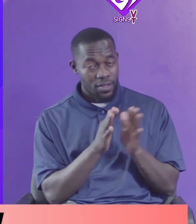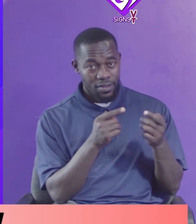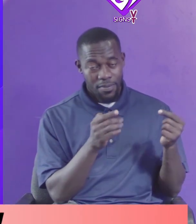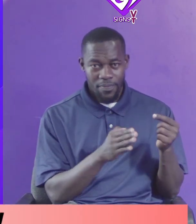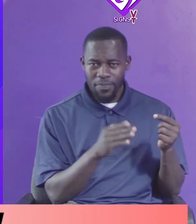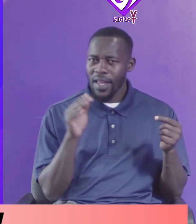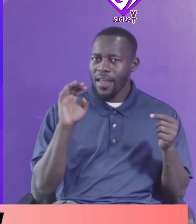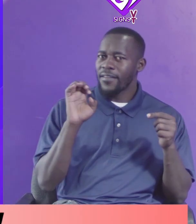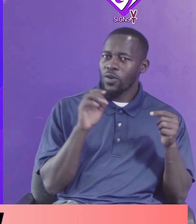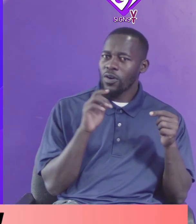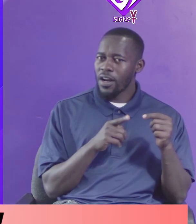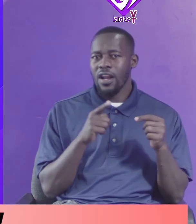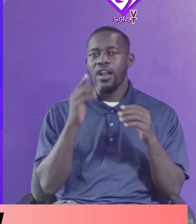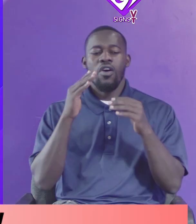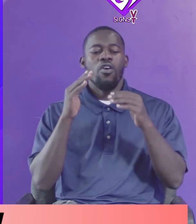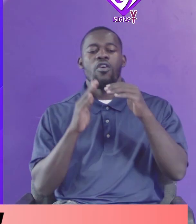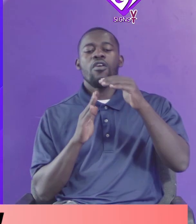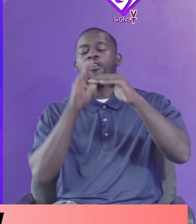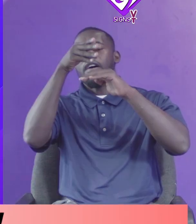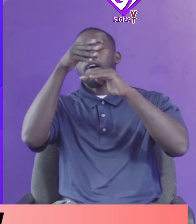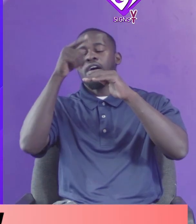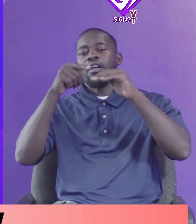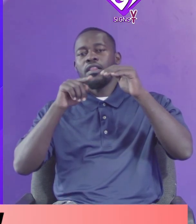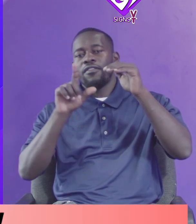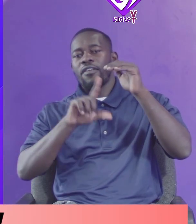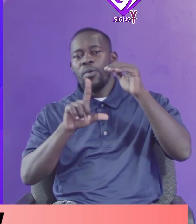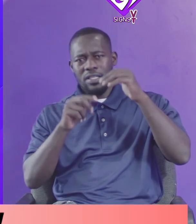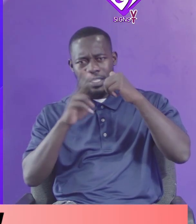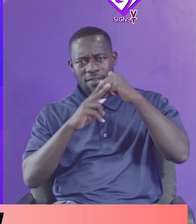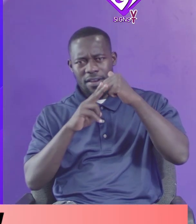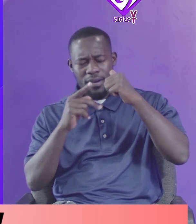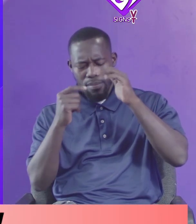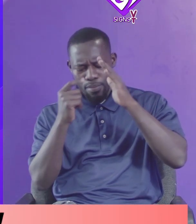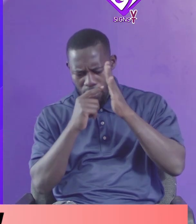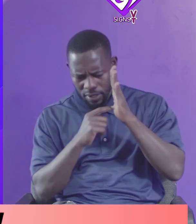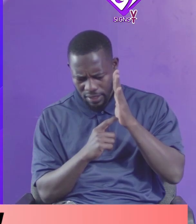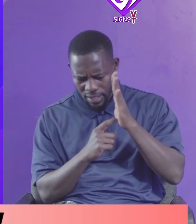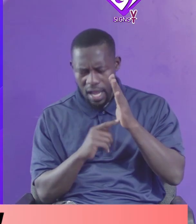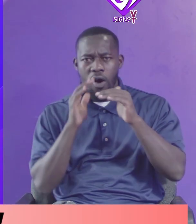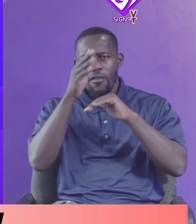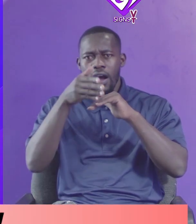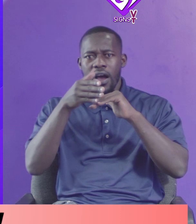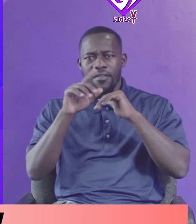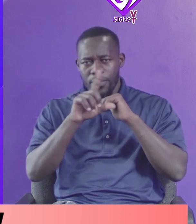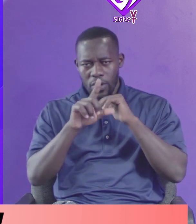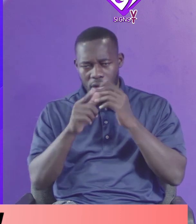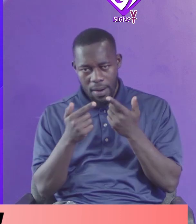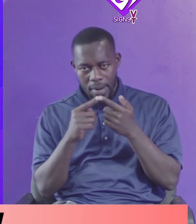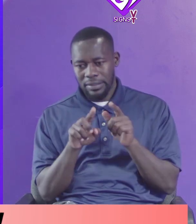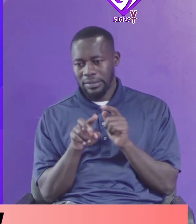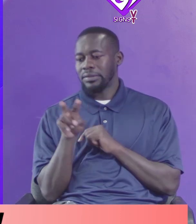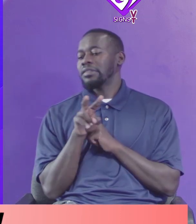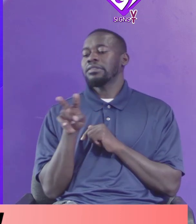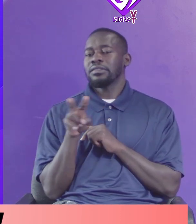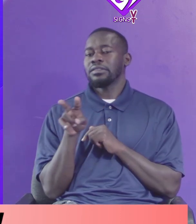Everton is above Liverpool as far as the table is concerned. They're sharing points, yes. But above Liverpool, but these are two sides when you hear about the Merseyside